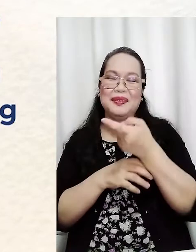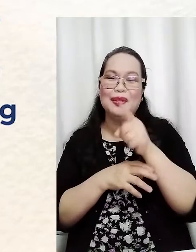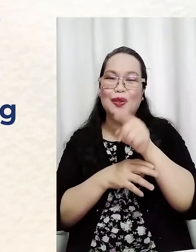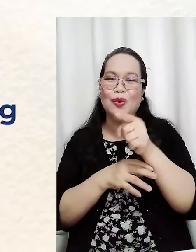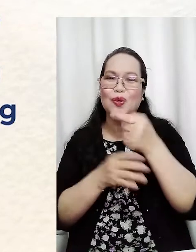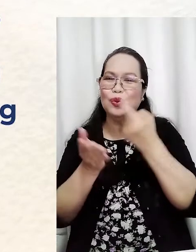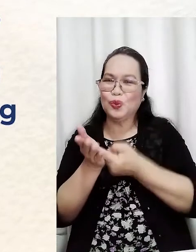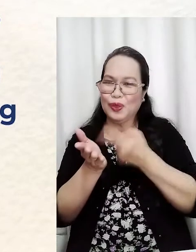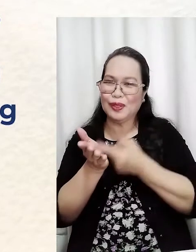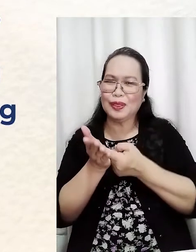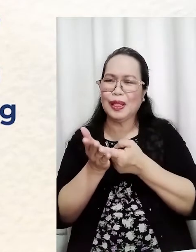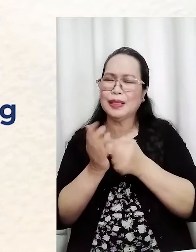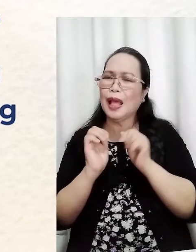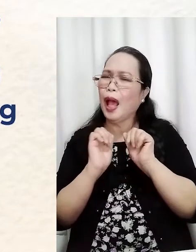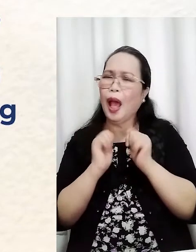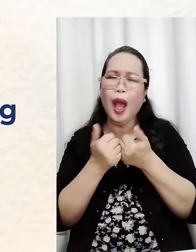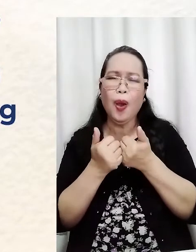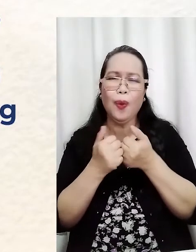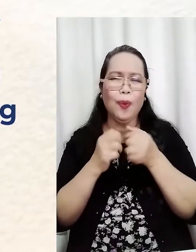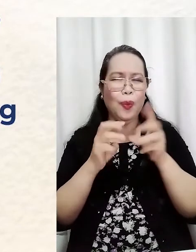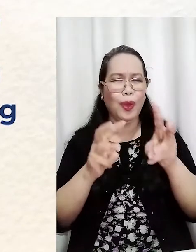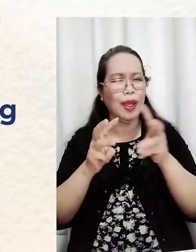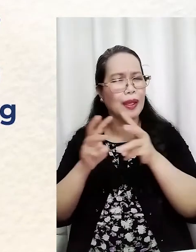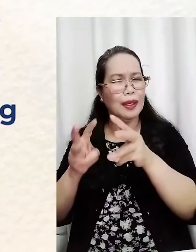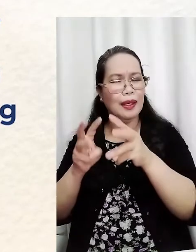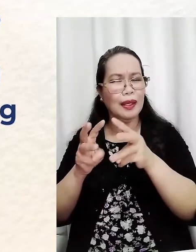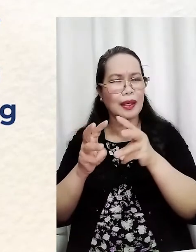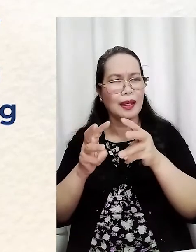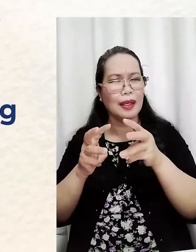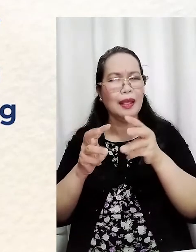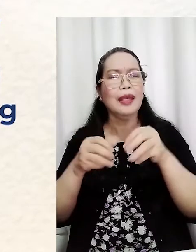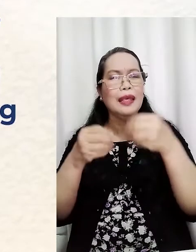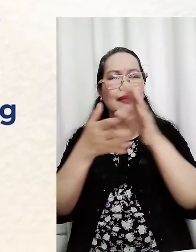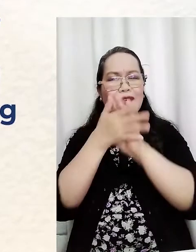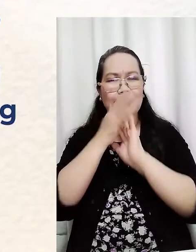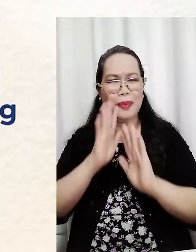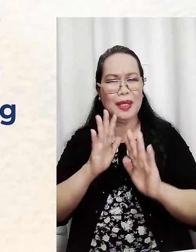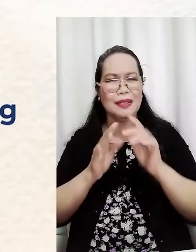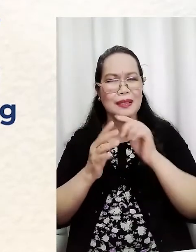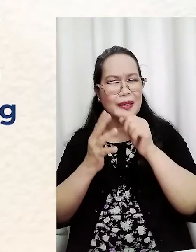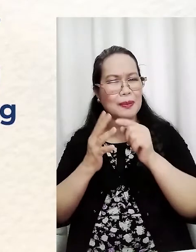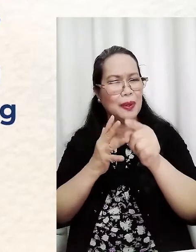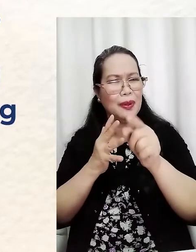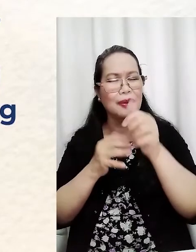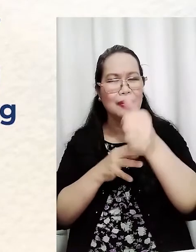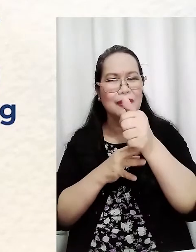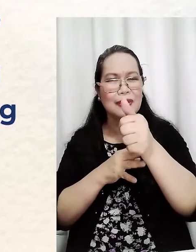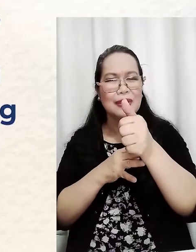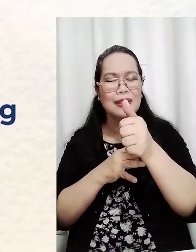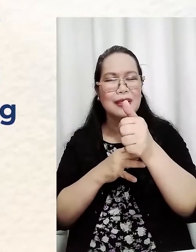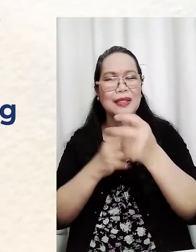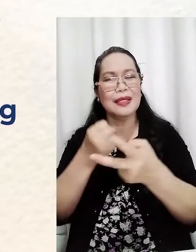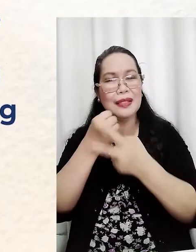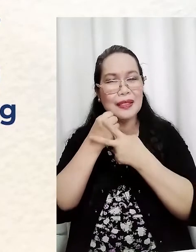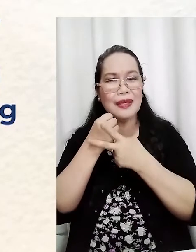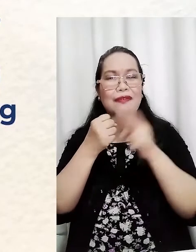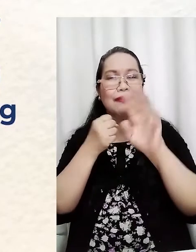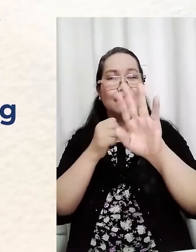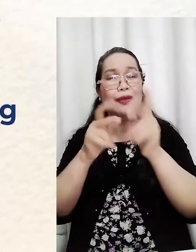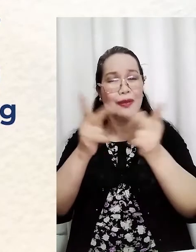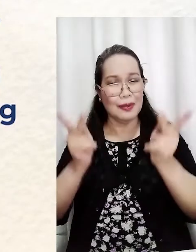ways in promoting peace among yourselves and making your safe, your place, a safe